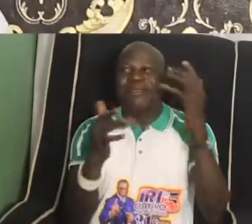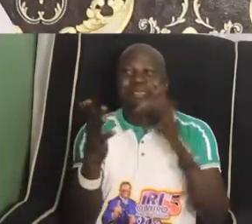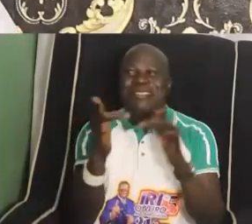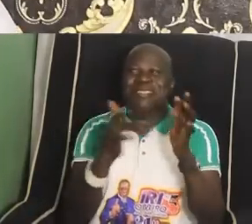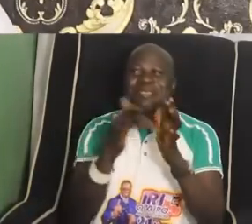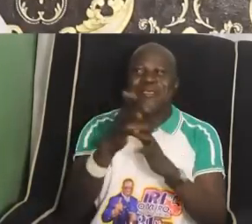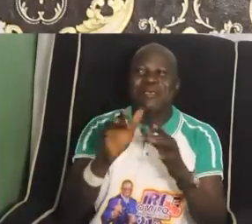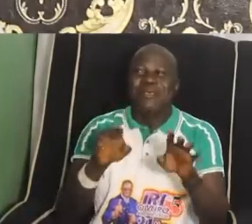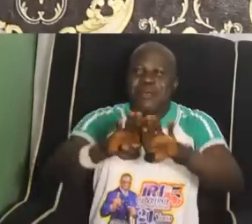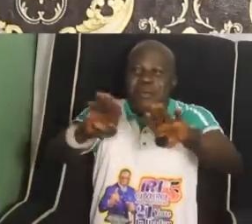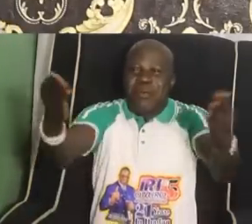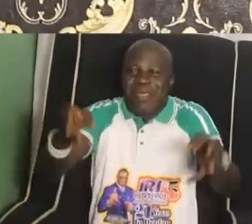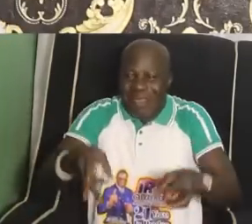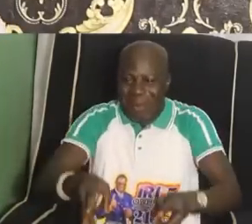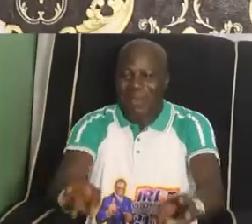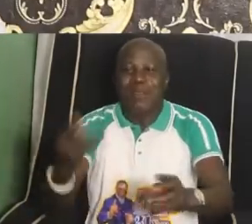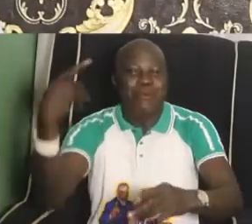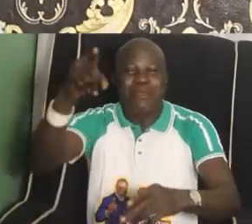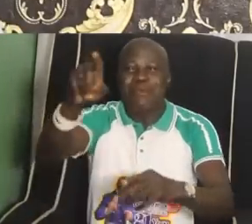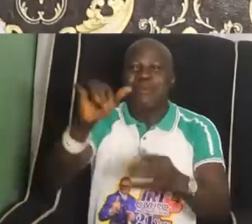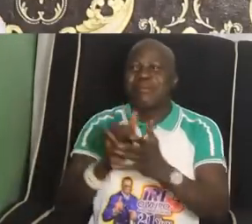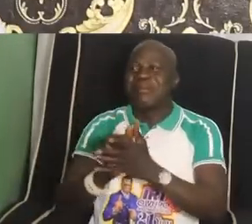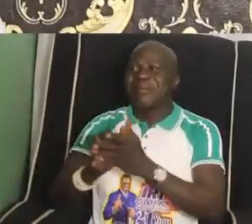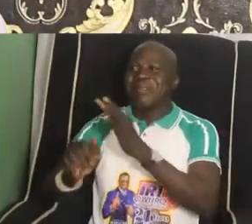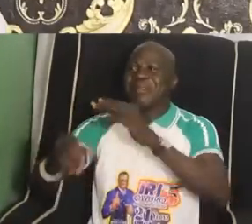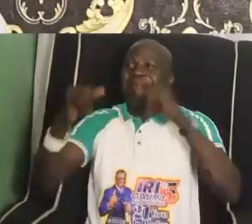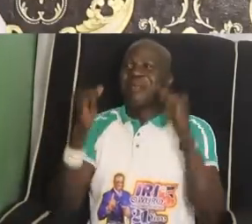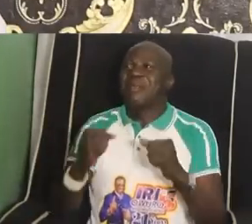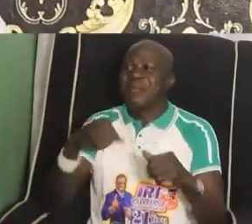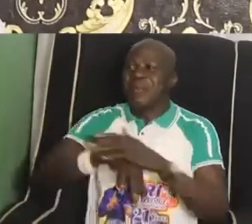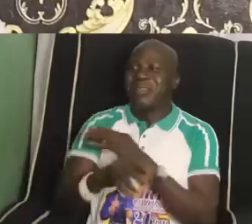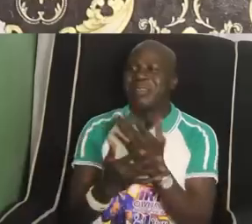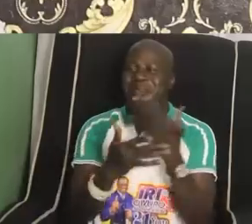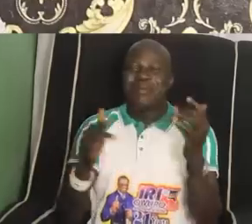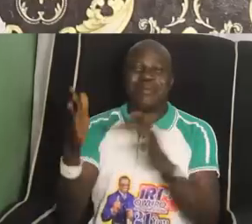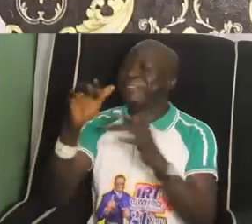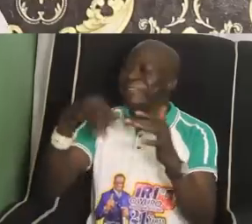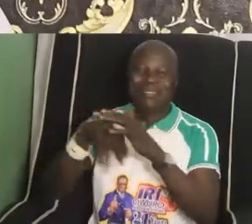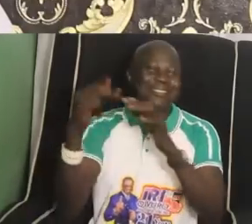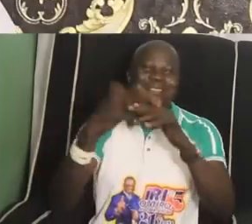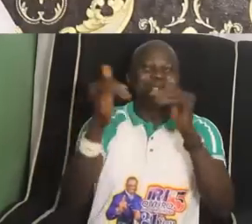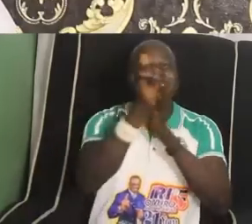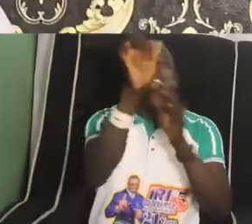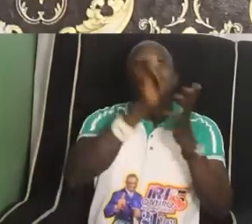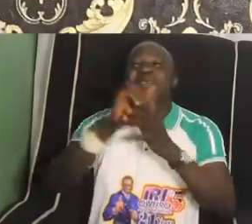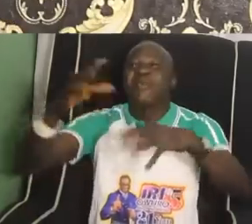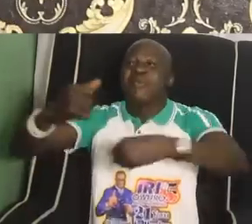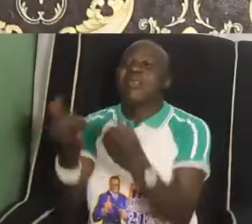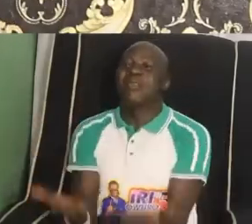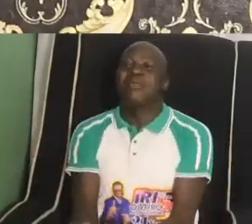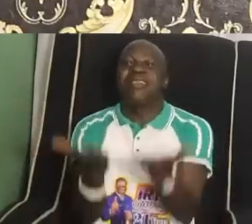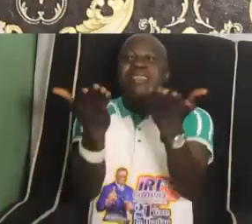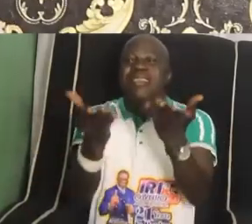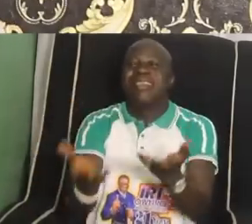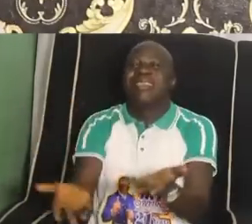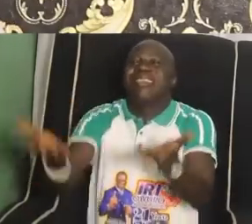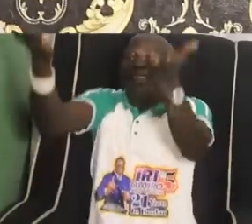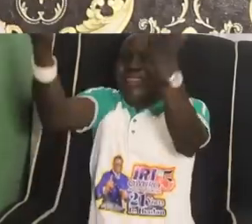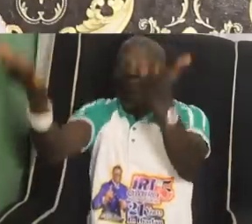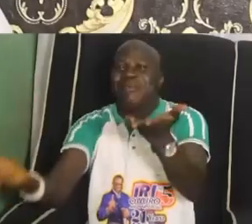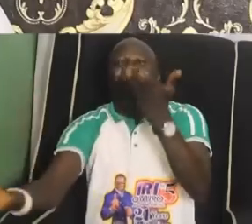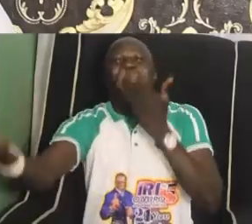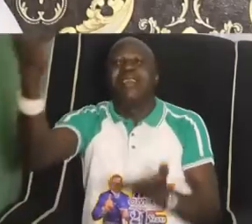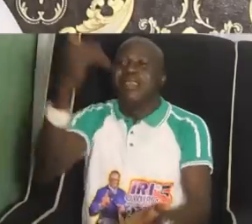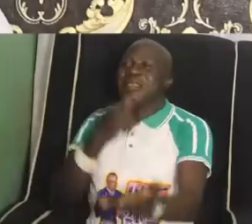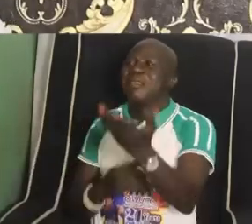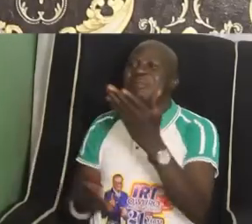Jesus. O ma la ona fun. The pave way for you. Agbara ti nbe nu eje Jesu. The power in the blood of Jesus. Agbe aye eso pe. Lift you